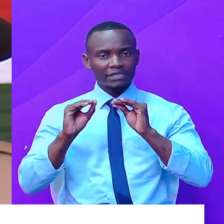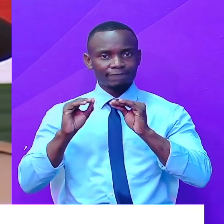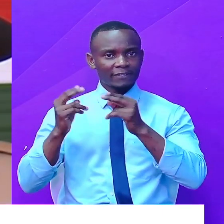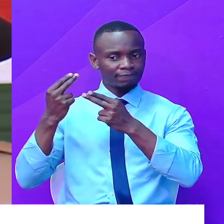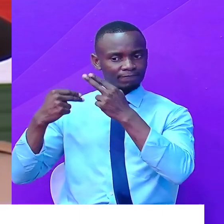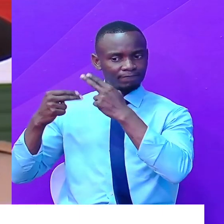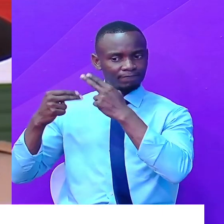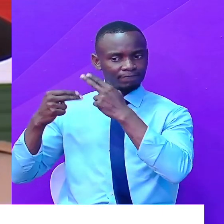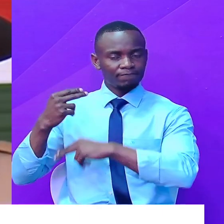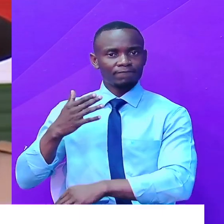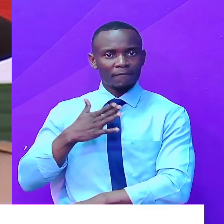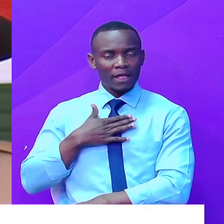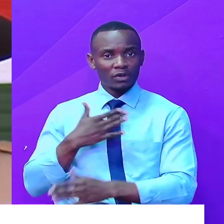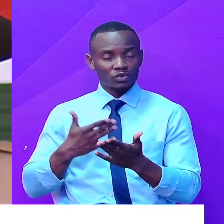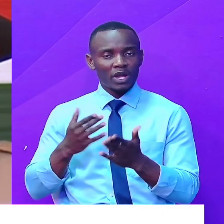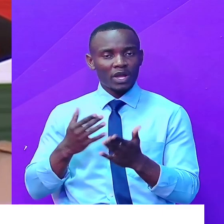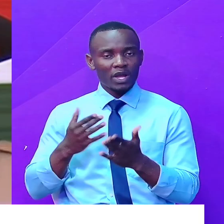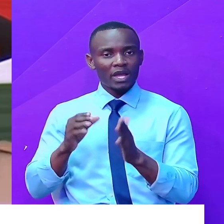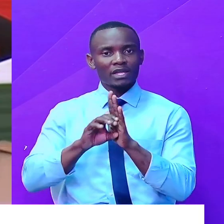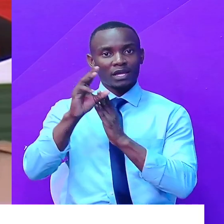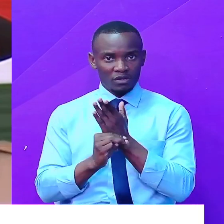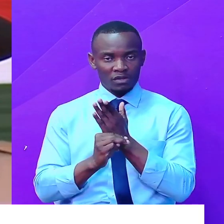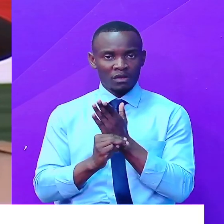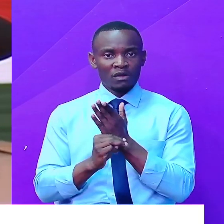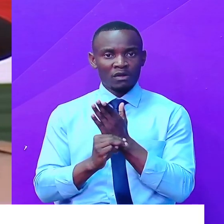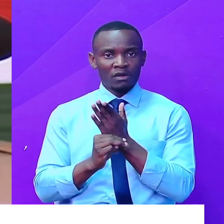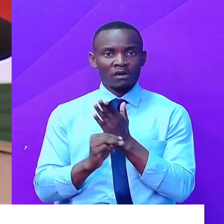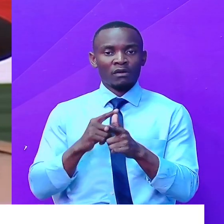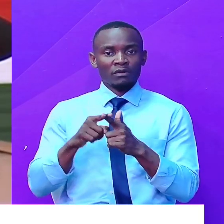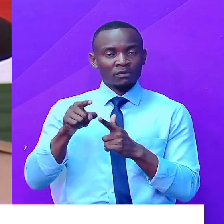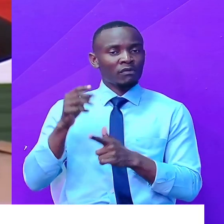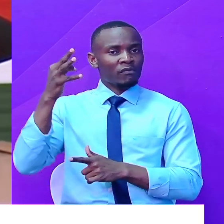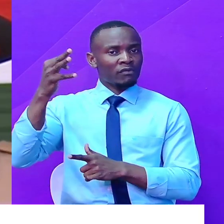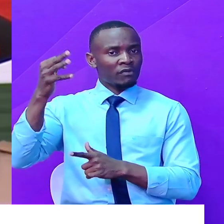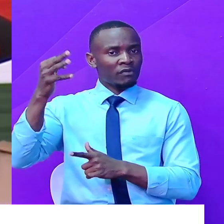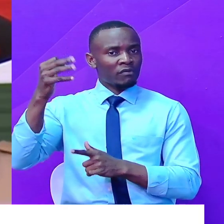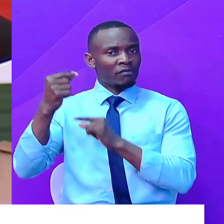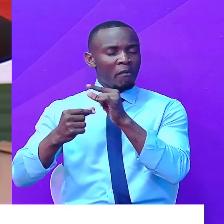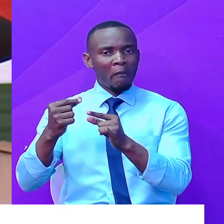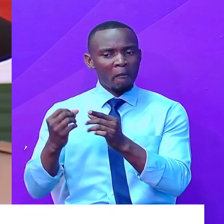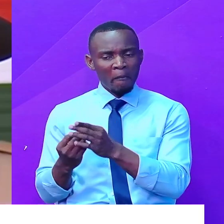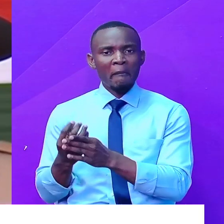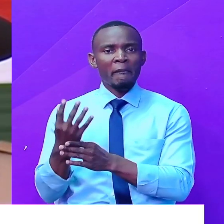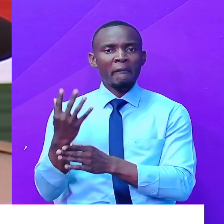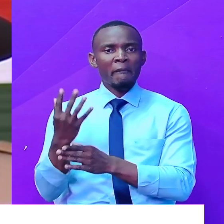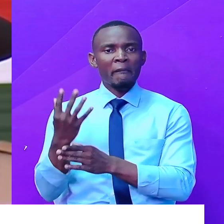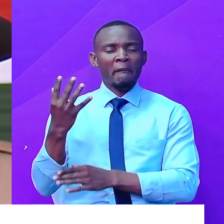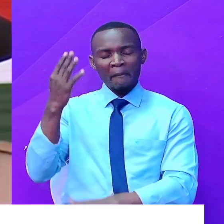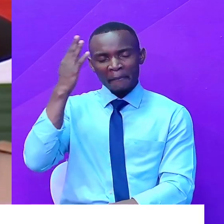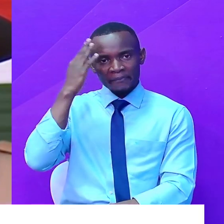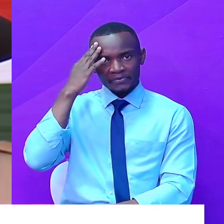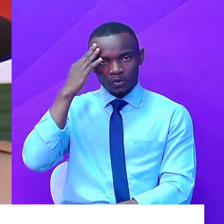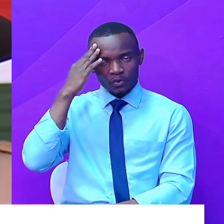education curricula. Thus, future generation will grow up with a thorough understanding of